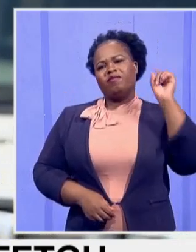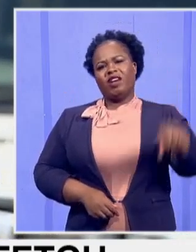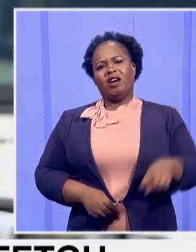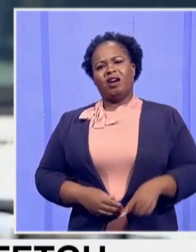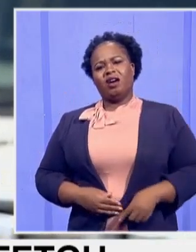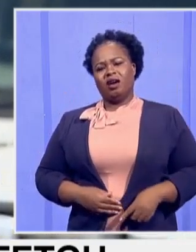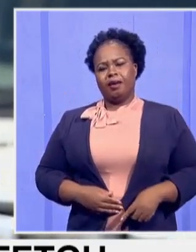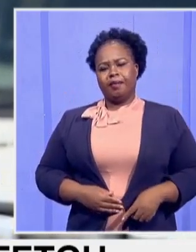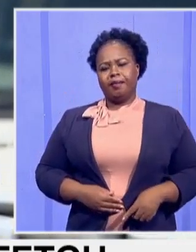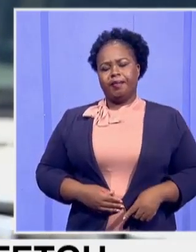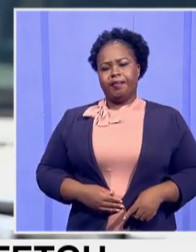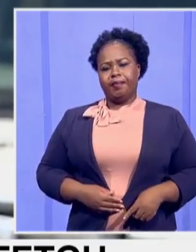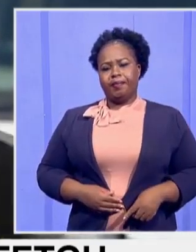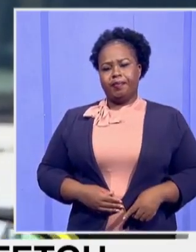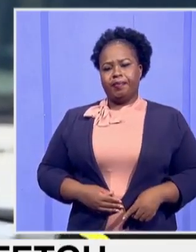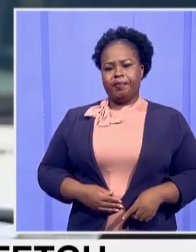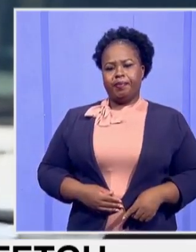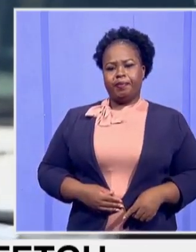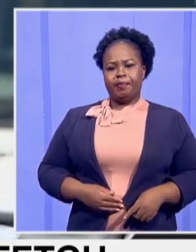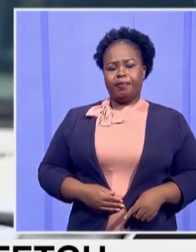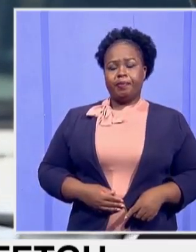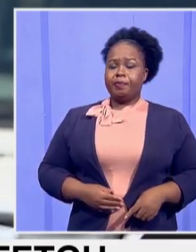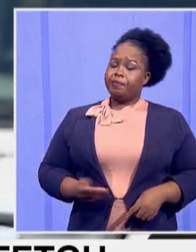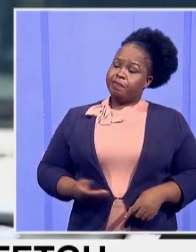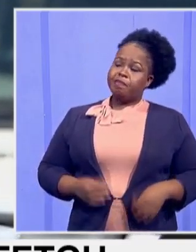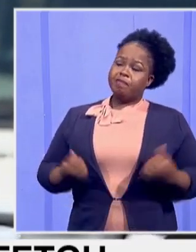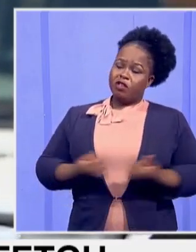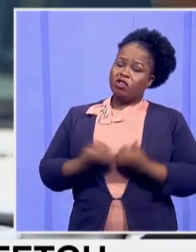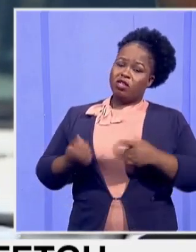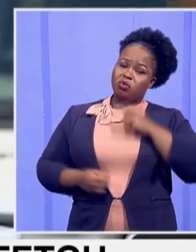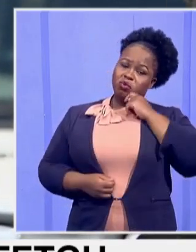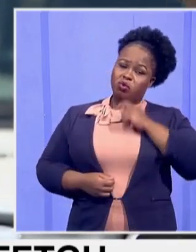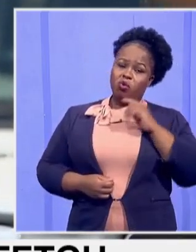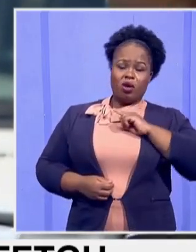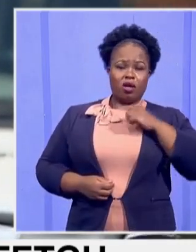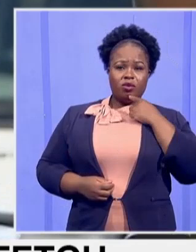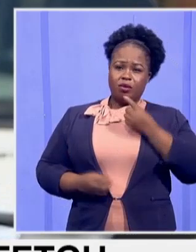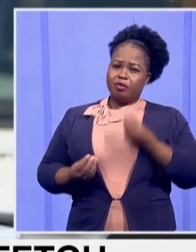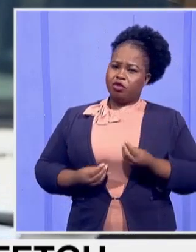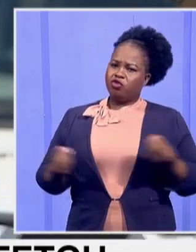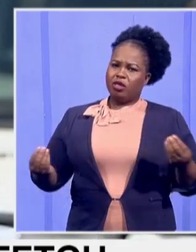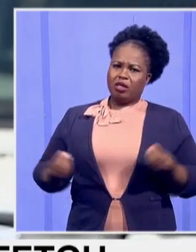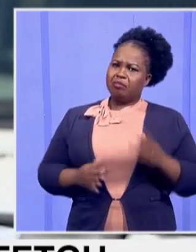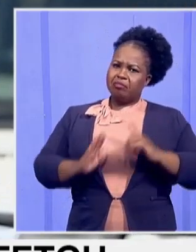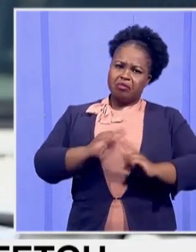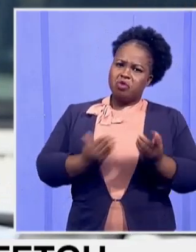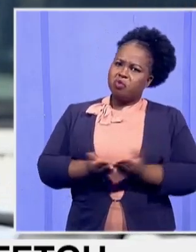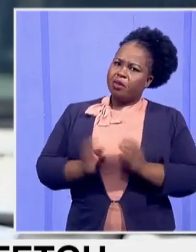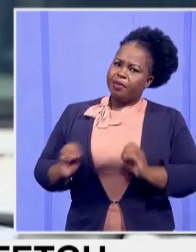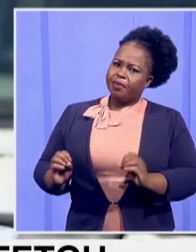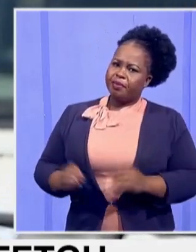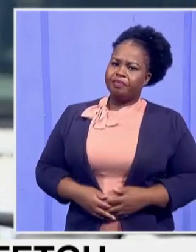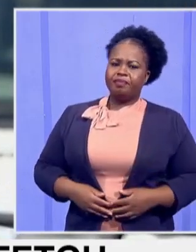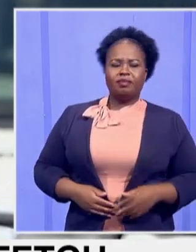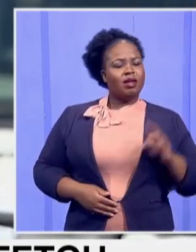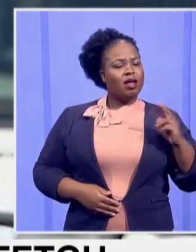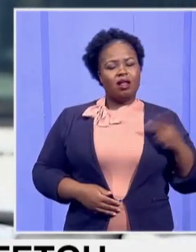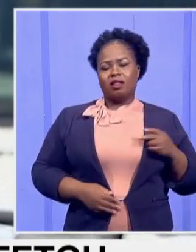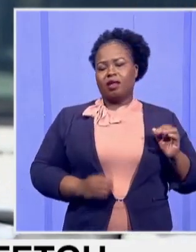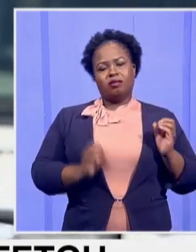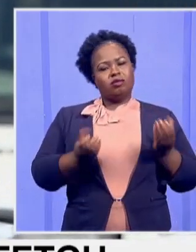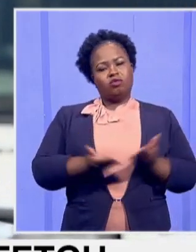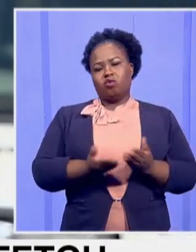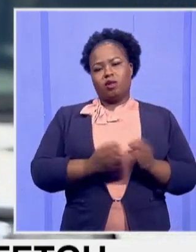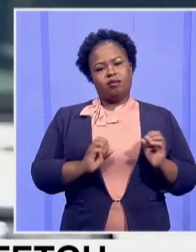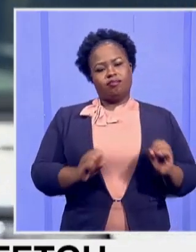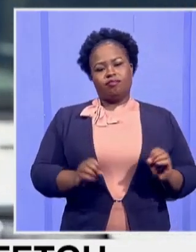their locations. Yeah. So it has been a challenge. You're saying also children have not been going to school? Yeah, some have not been going to school